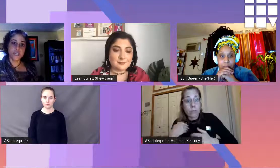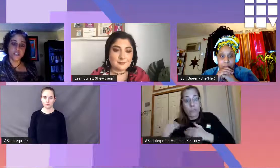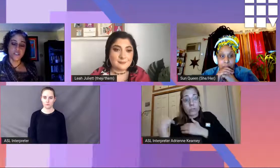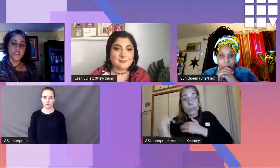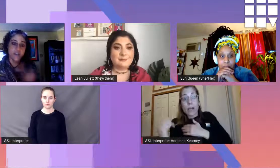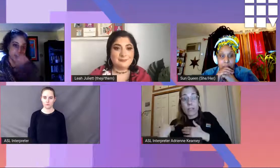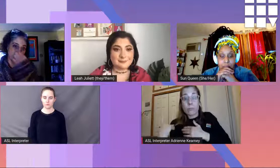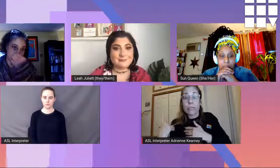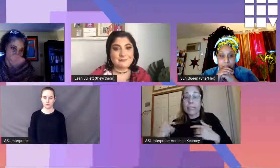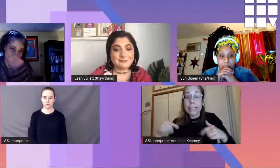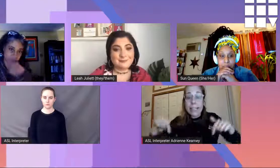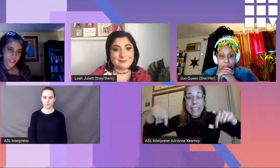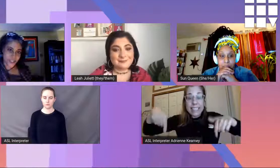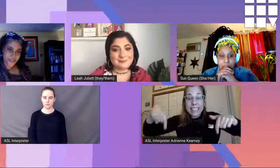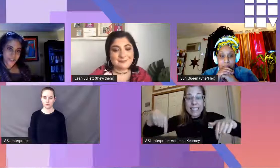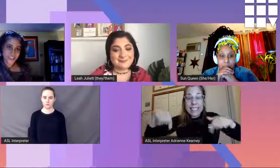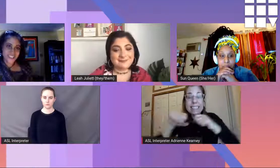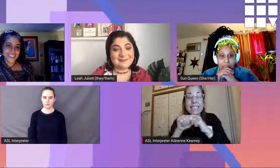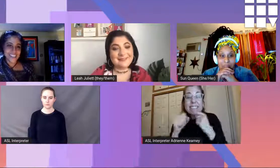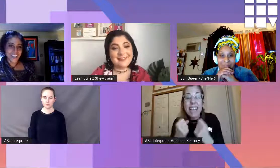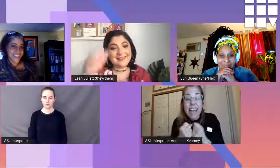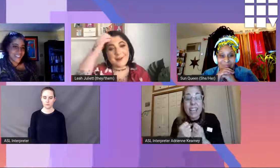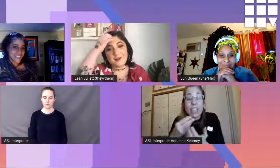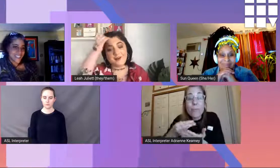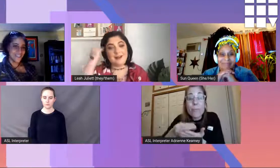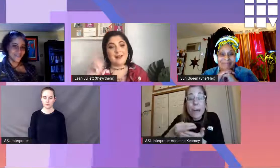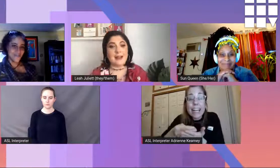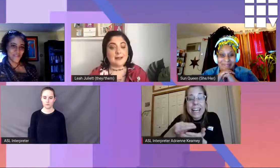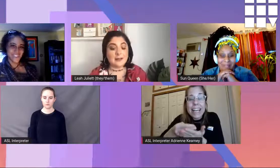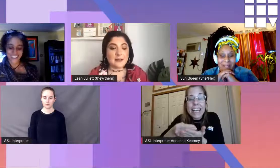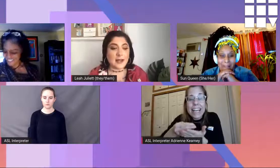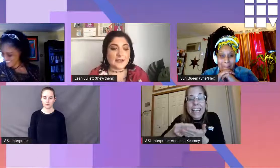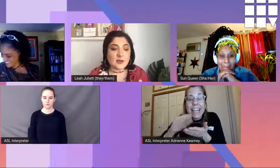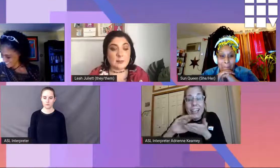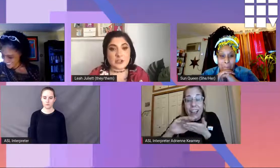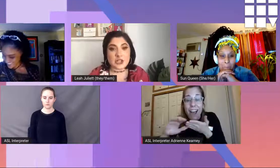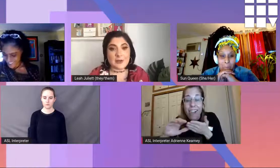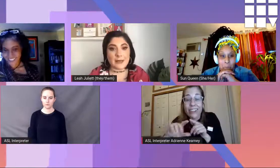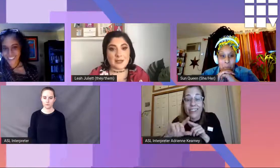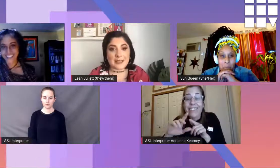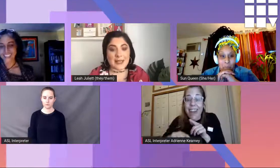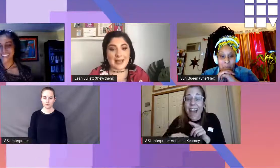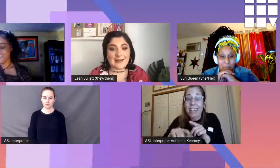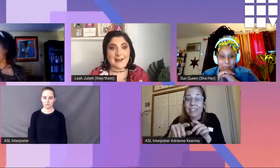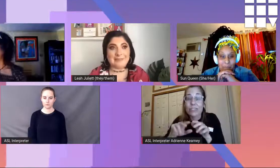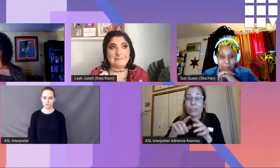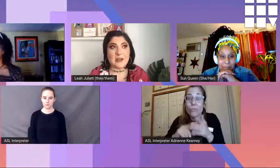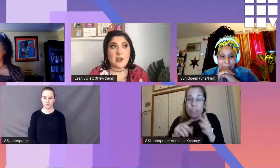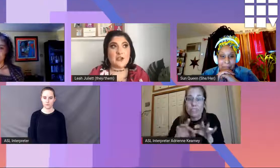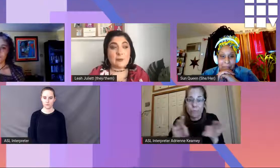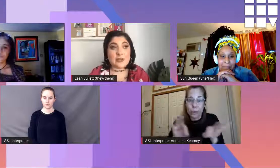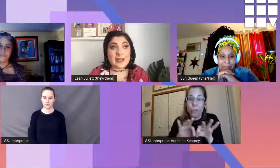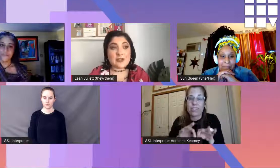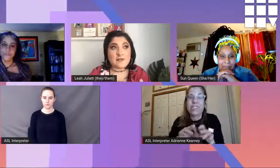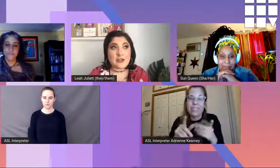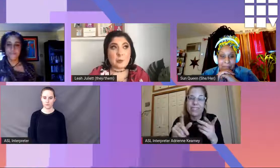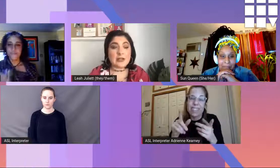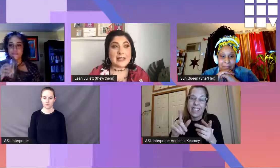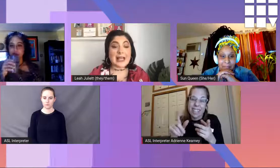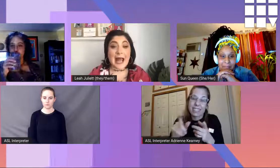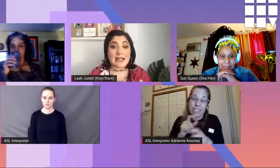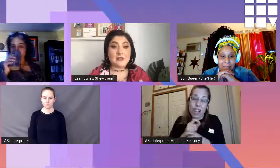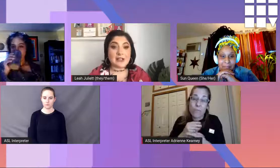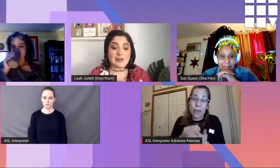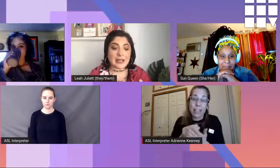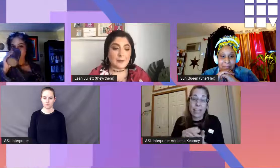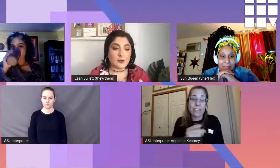important. Give folks dollars. But Leah, let's come back to you. I'm sorry. No, I so appreciate what you're saying. So March Against Revenge Porn